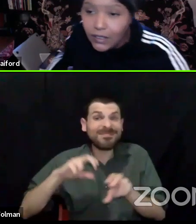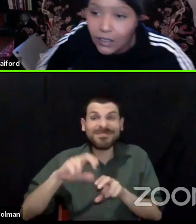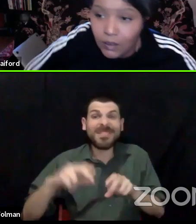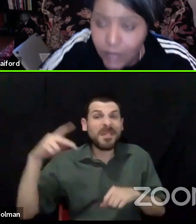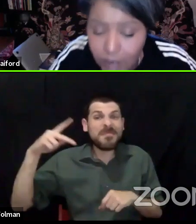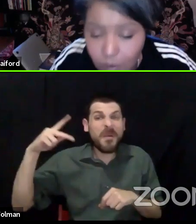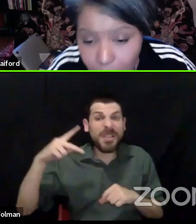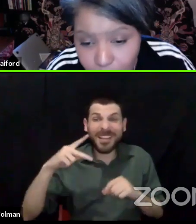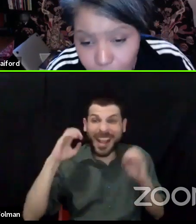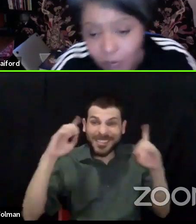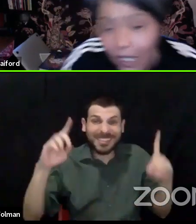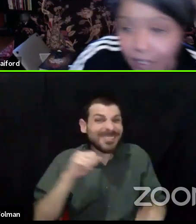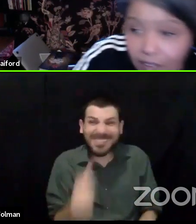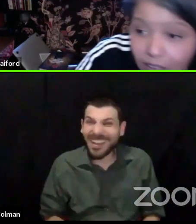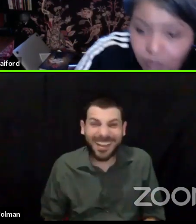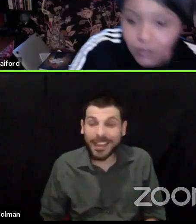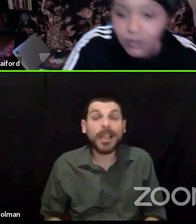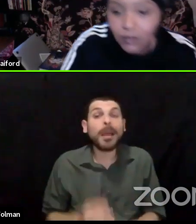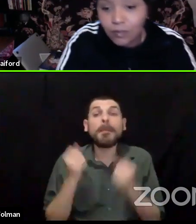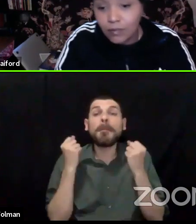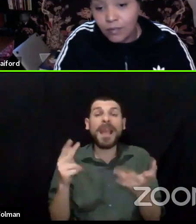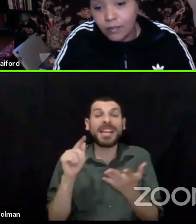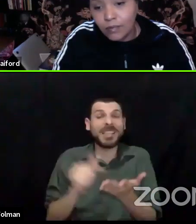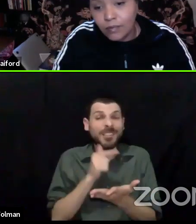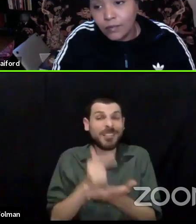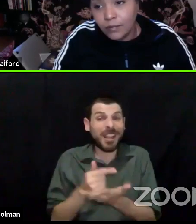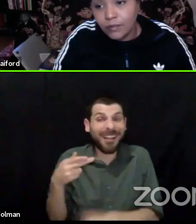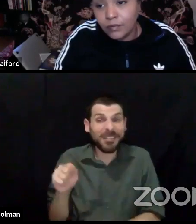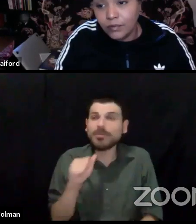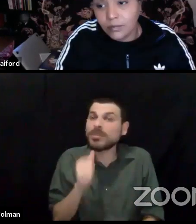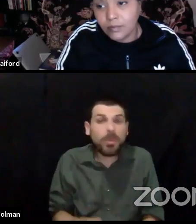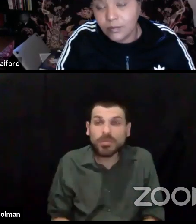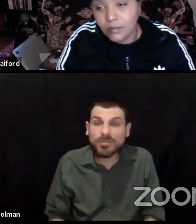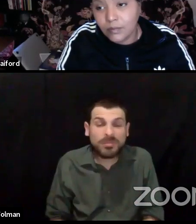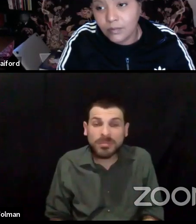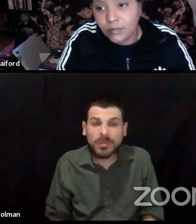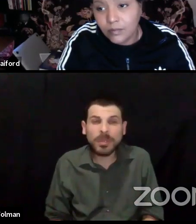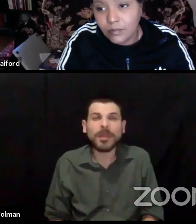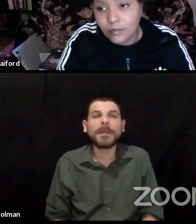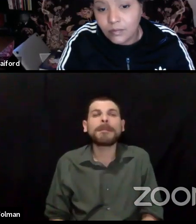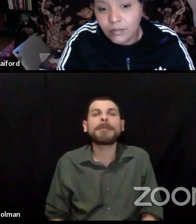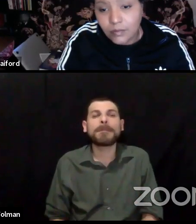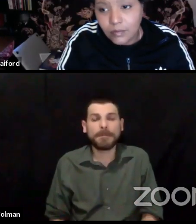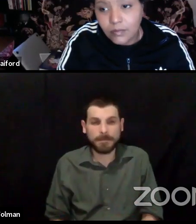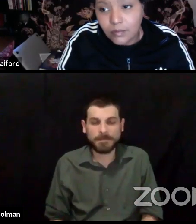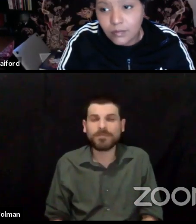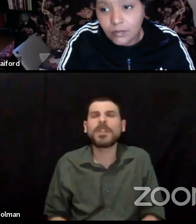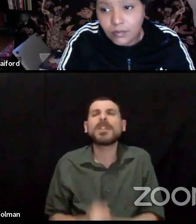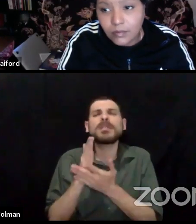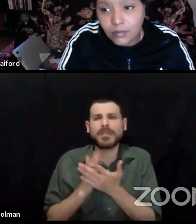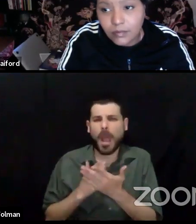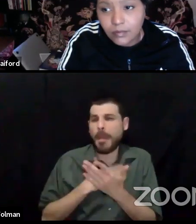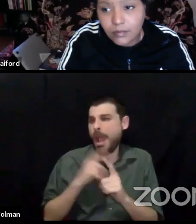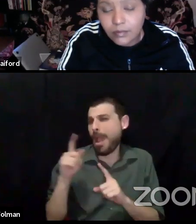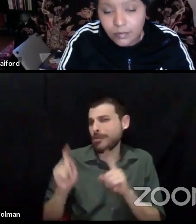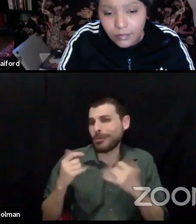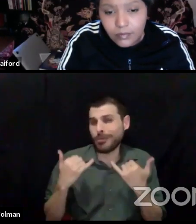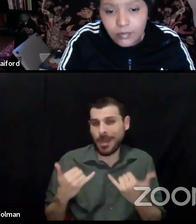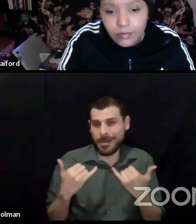not graduating from even high school. Some of the questions that I have right now in this